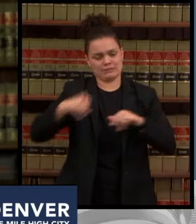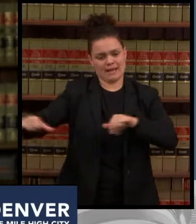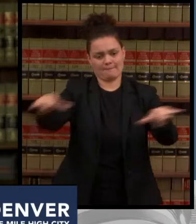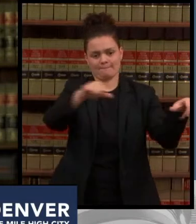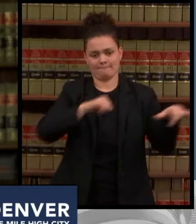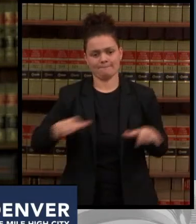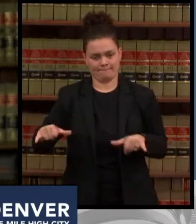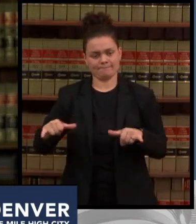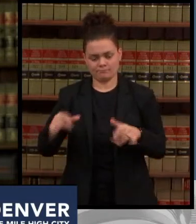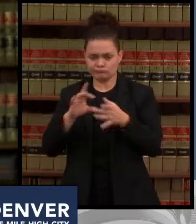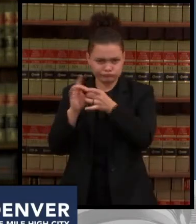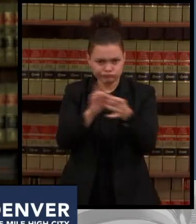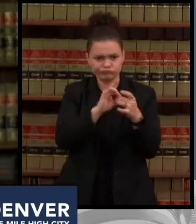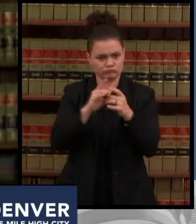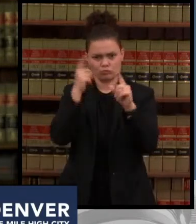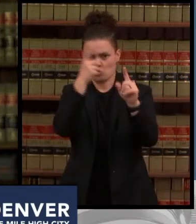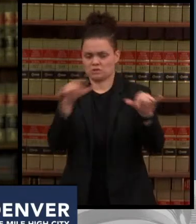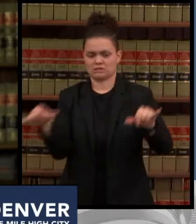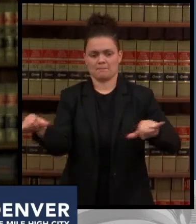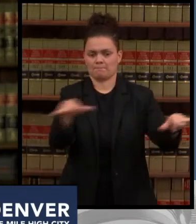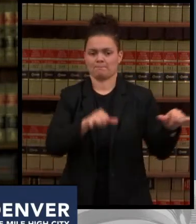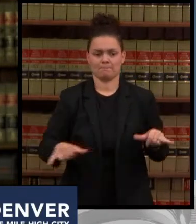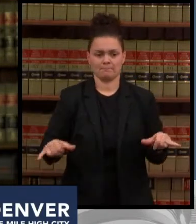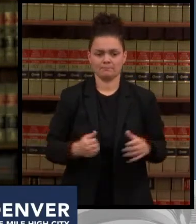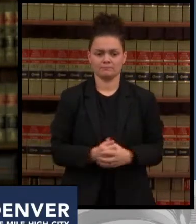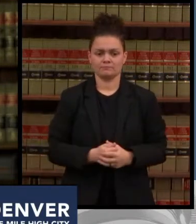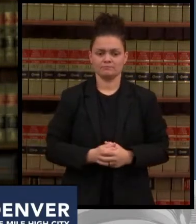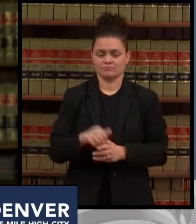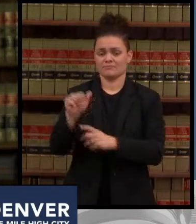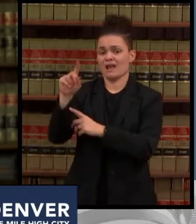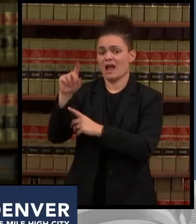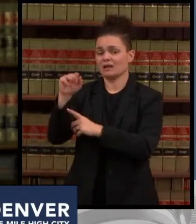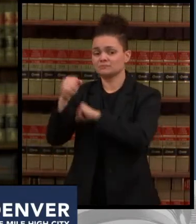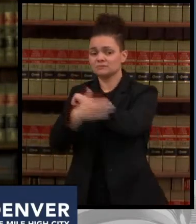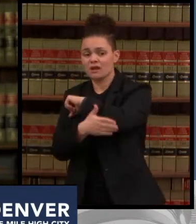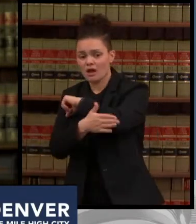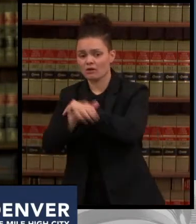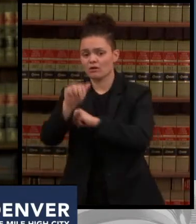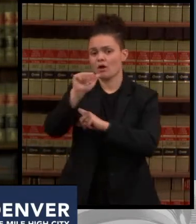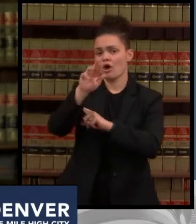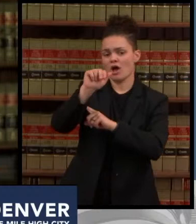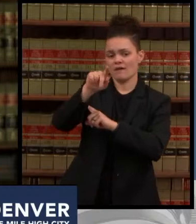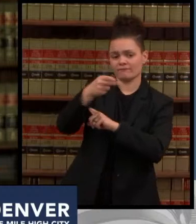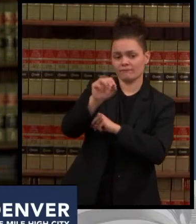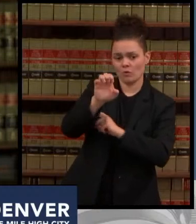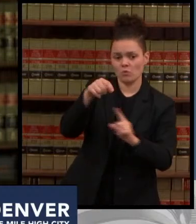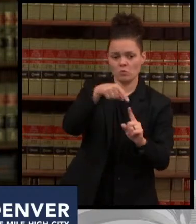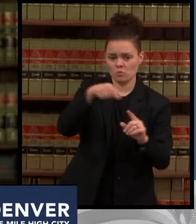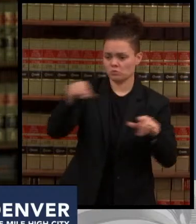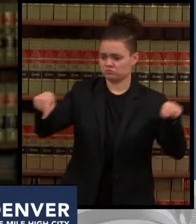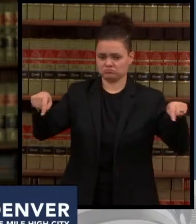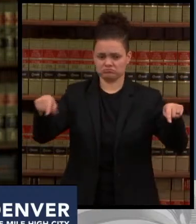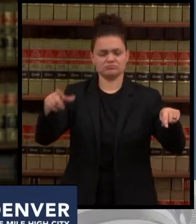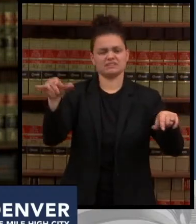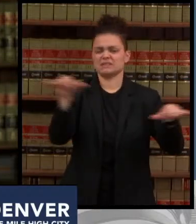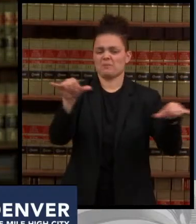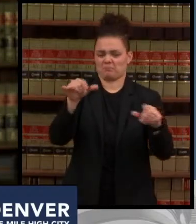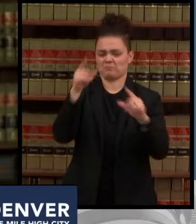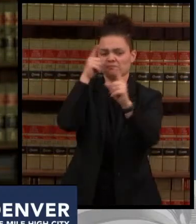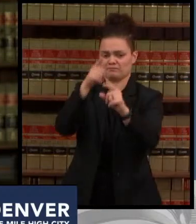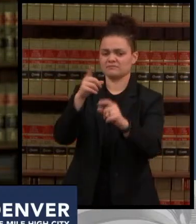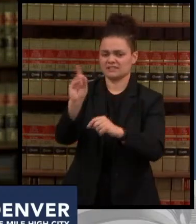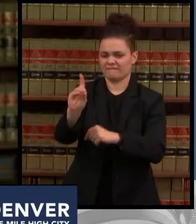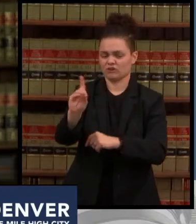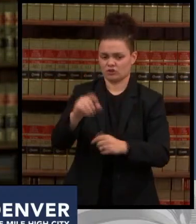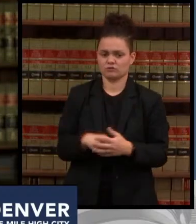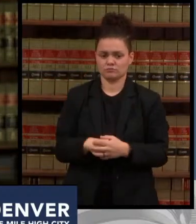indoor spaces for folks 2 years of age and older who don't have a medical reason not to wear a mask. And like both